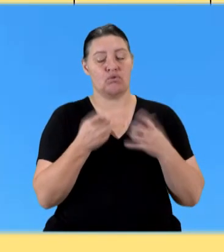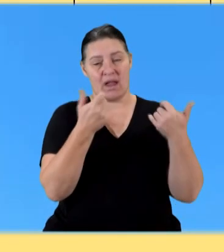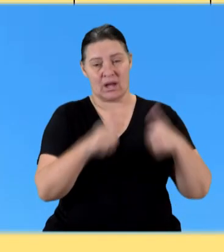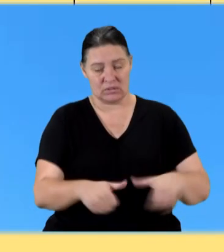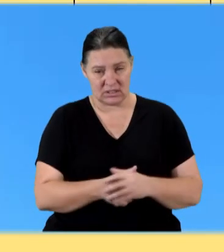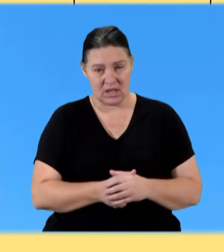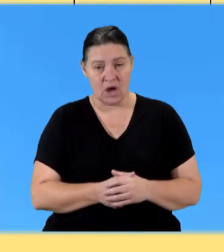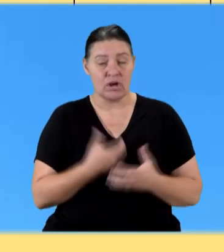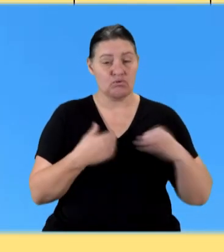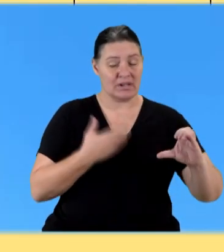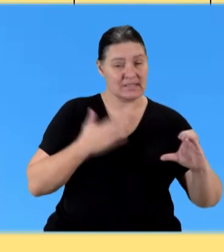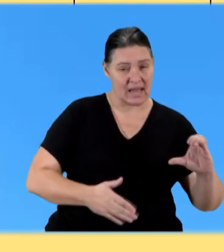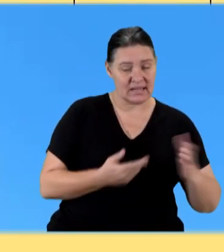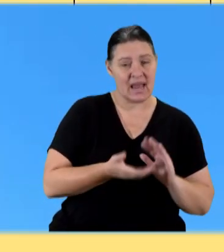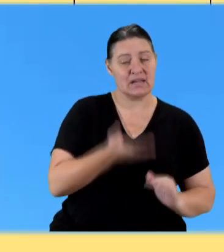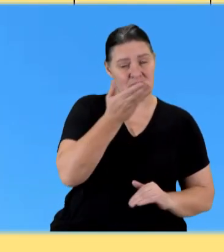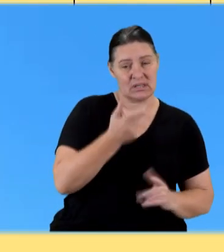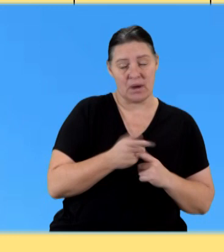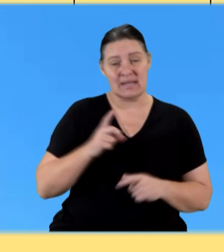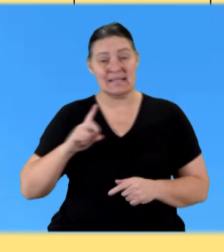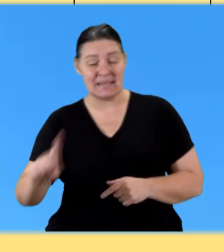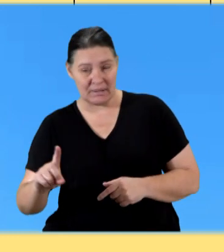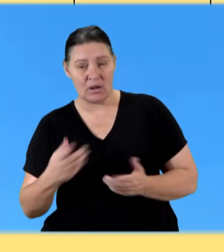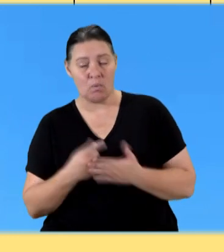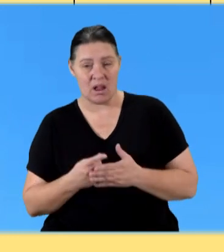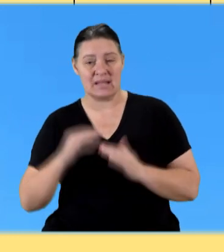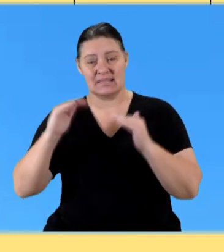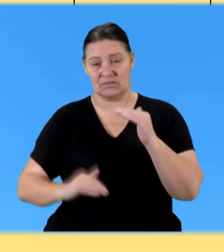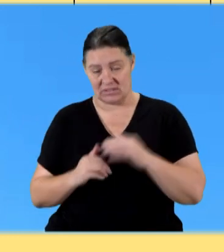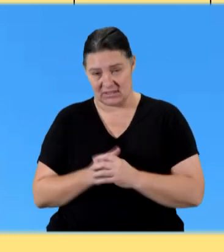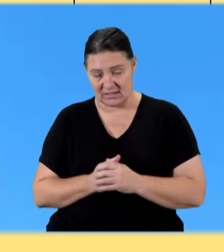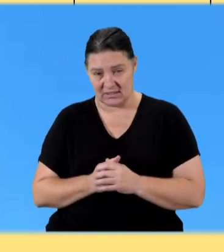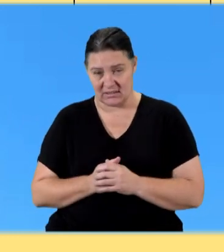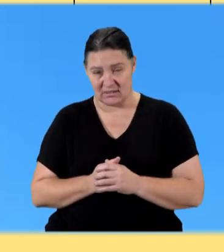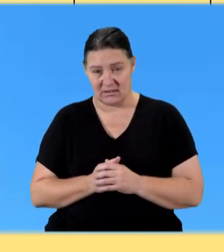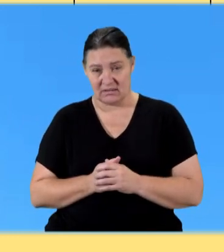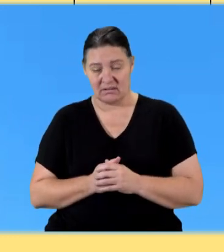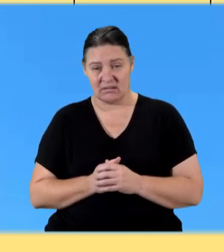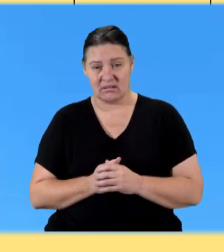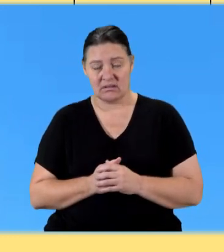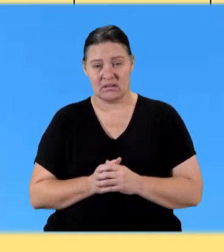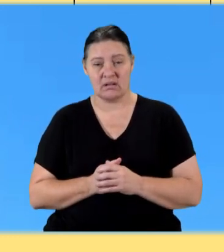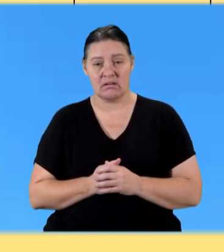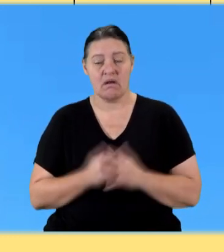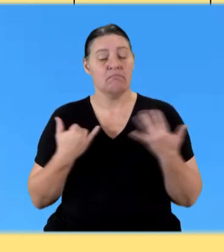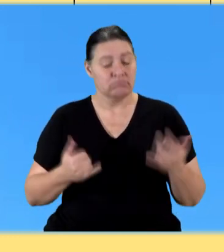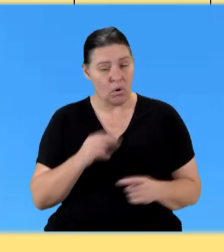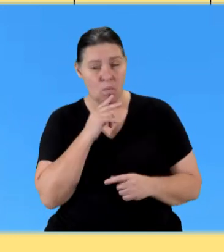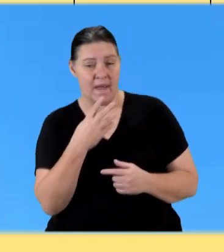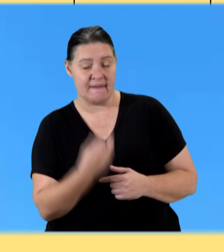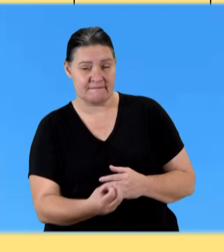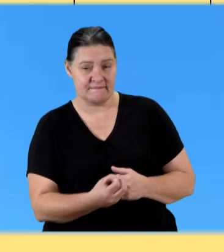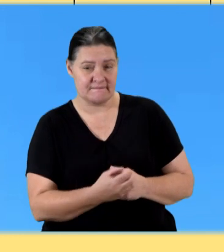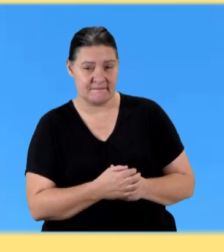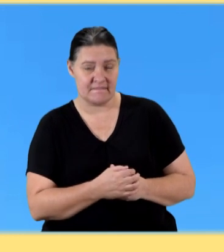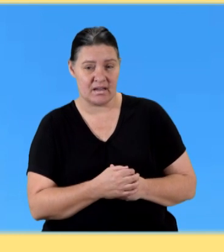account. Remember, on the credit side, it will increase, but on the debit side, it will decrease. And then we are going